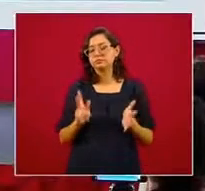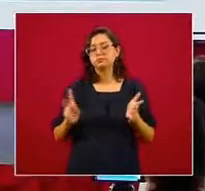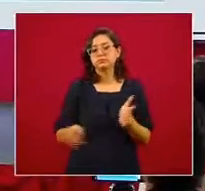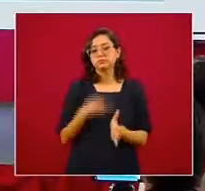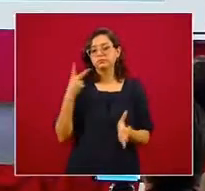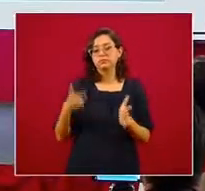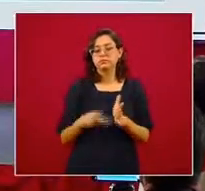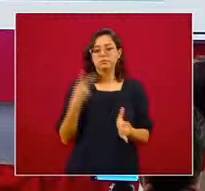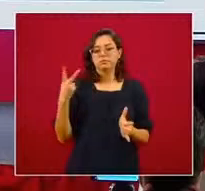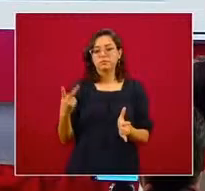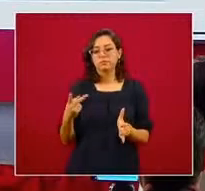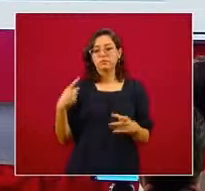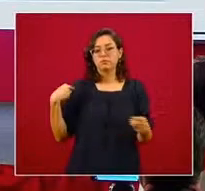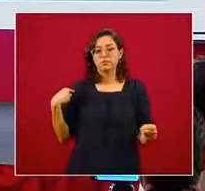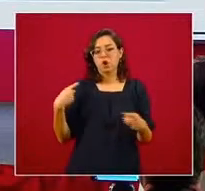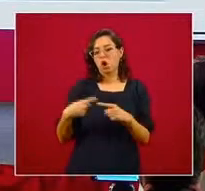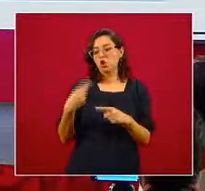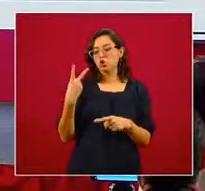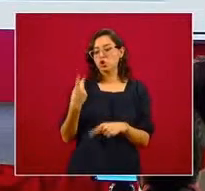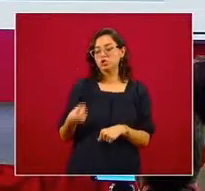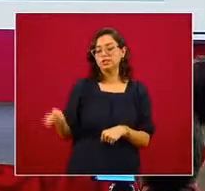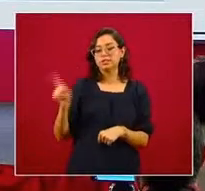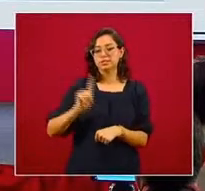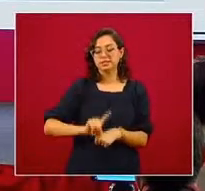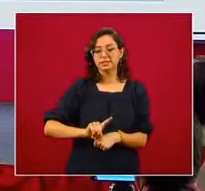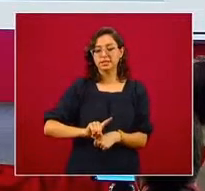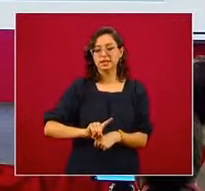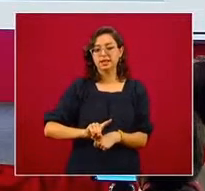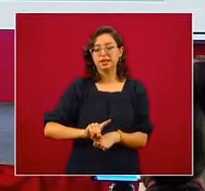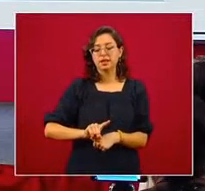As we mentioned before,